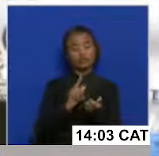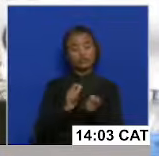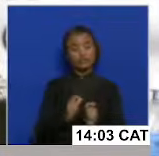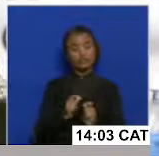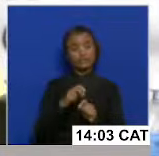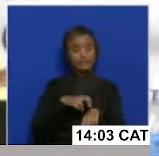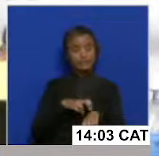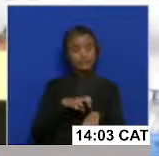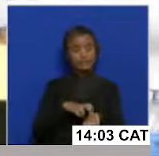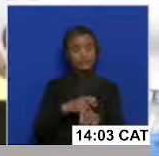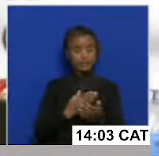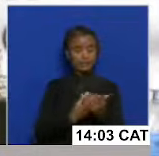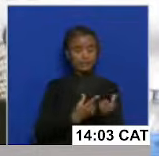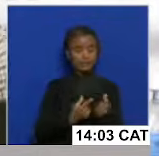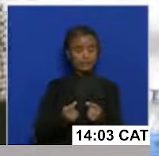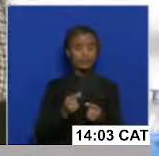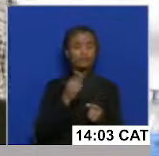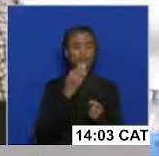Okay.